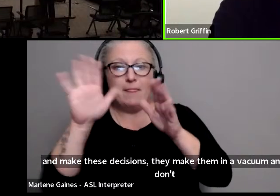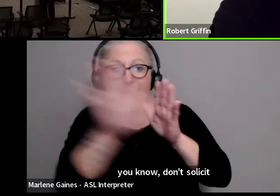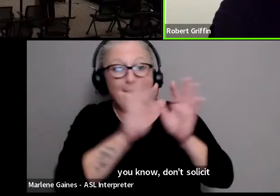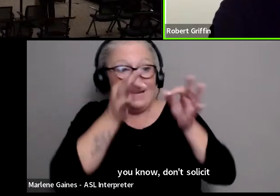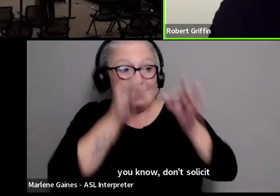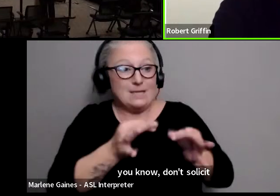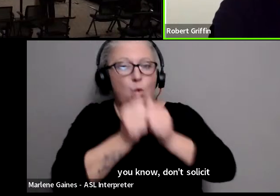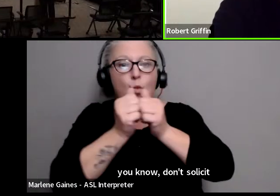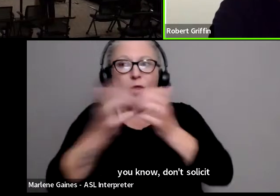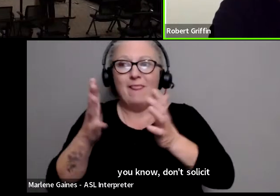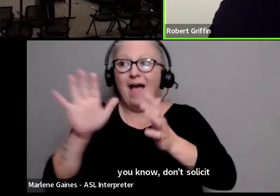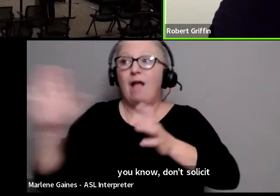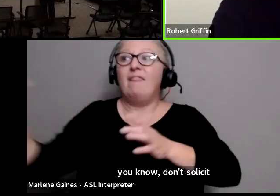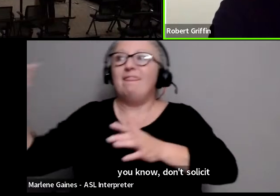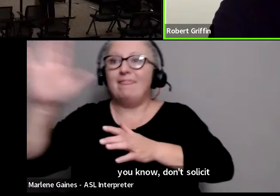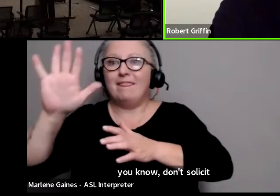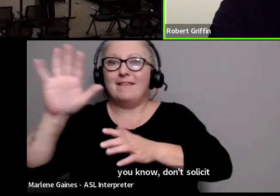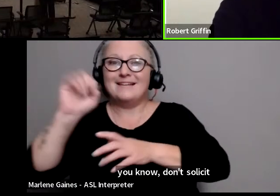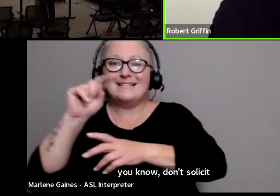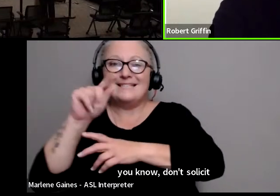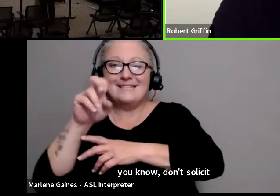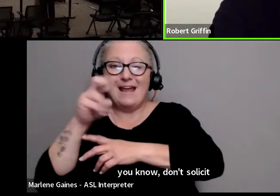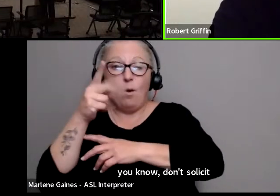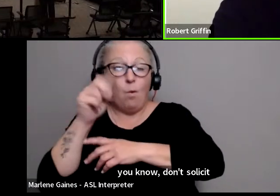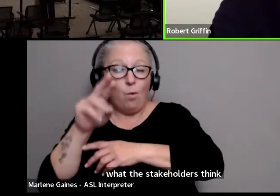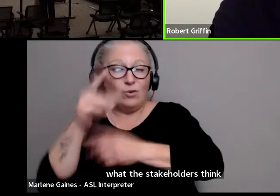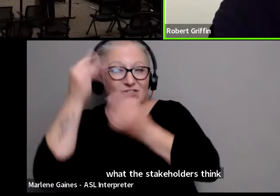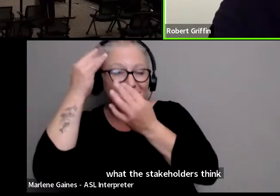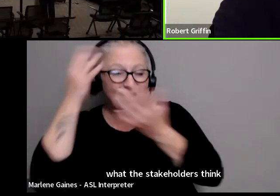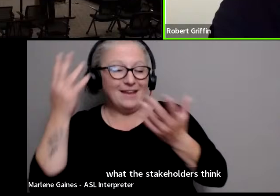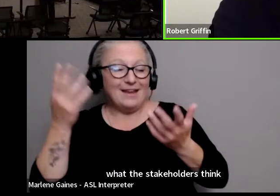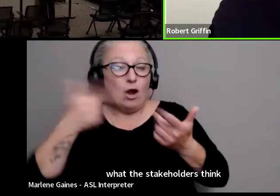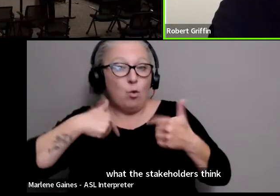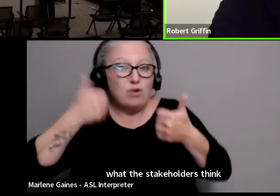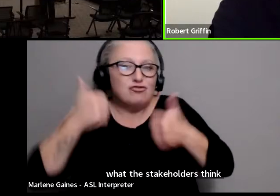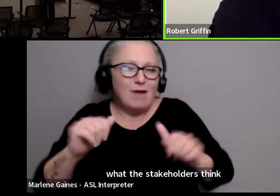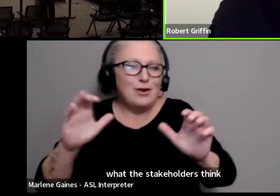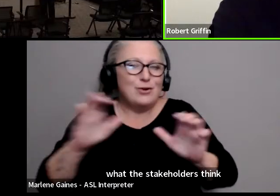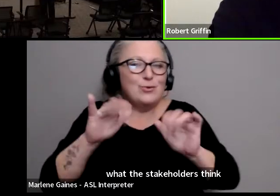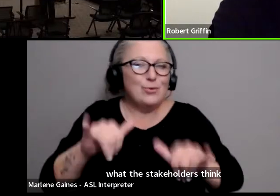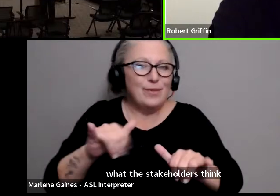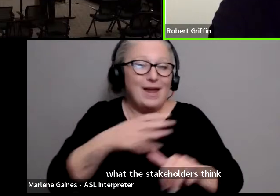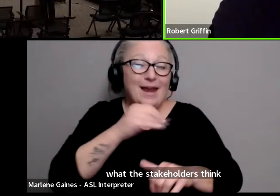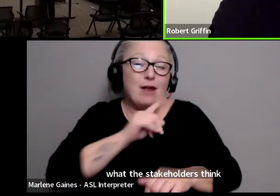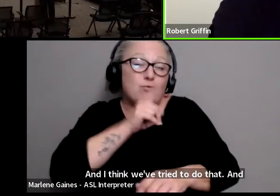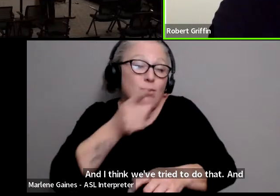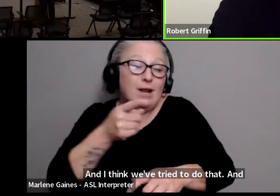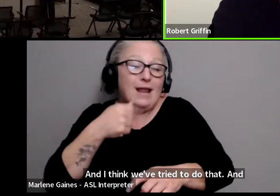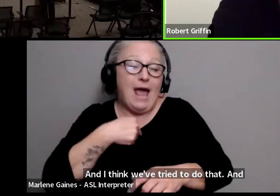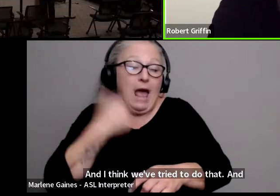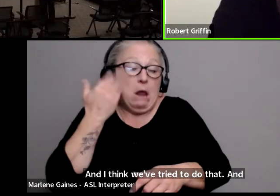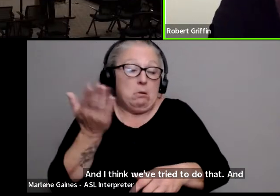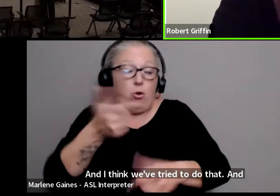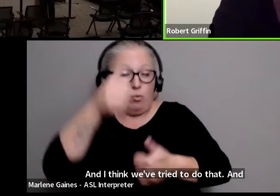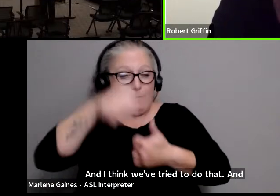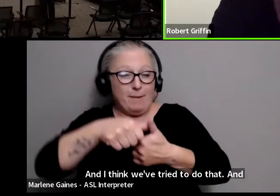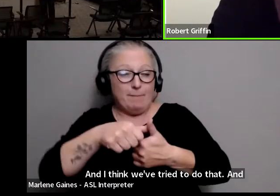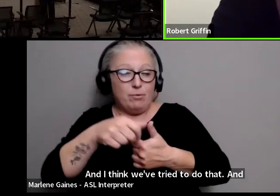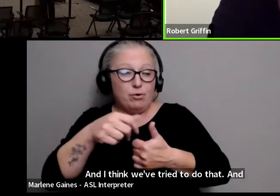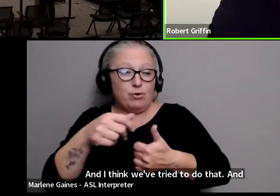what the stakeholders think. And I think we've tried to do that. And quite frankly, and I don't know, you